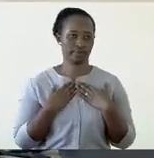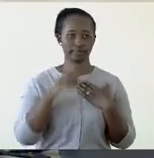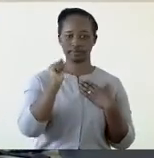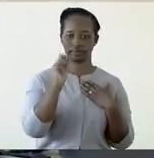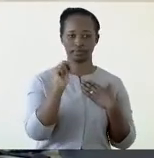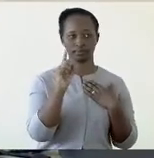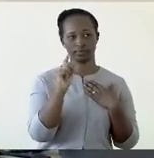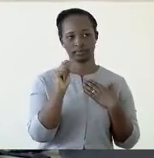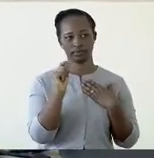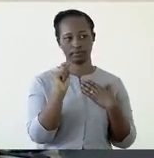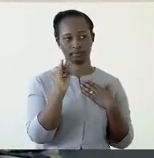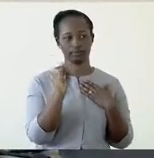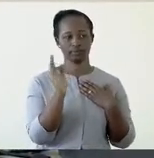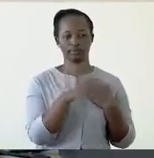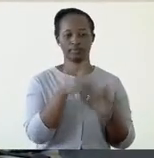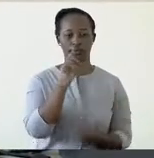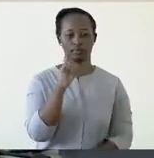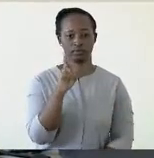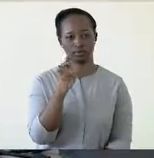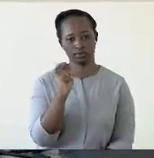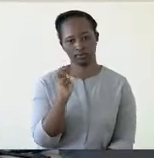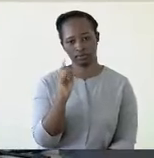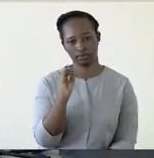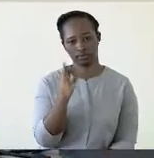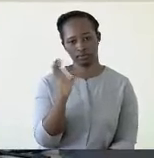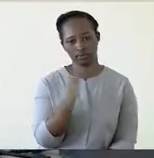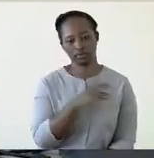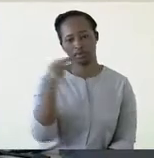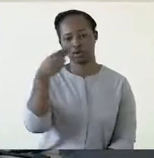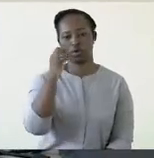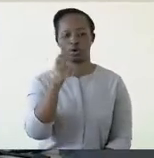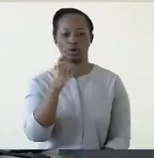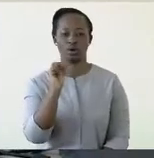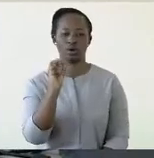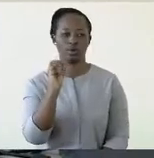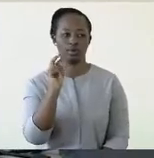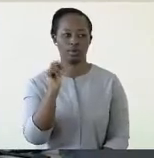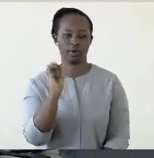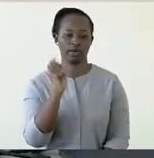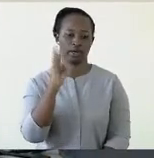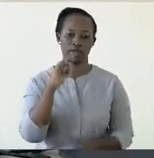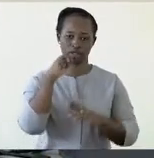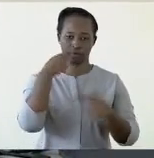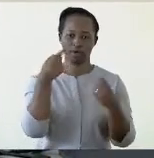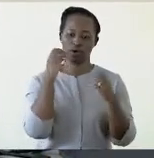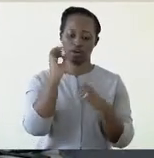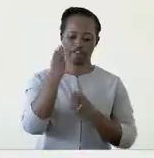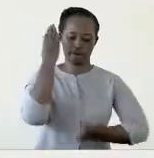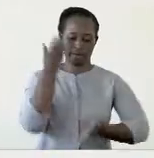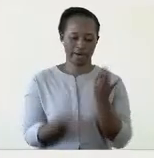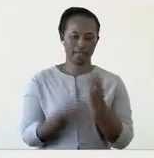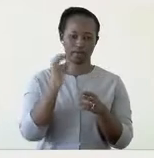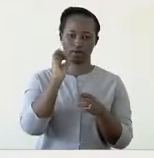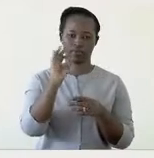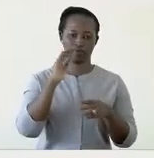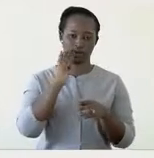hormone. That hormone is produced by the pituitary gland and is responsible for balancing the amount of water in our